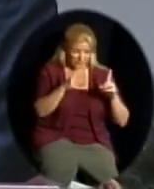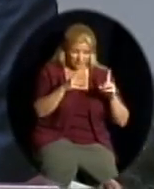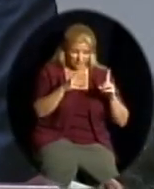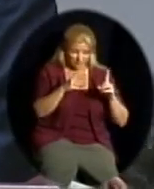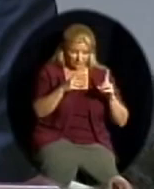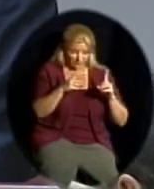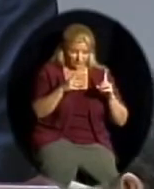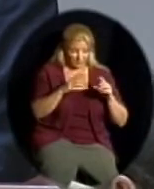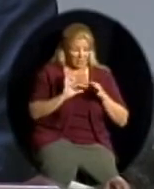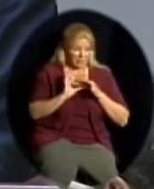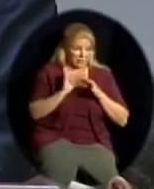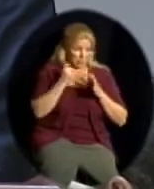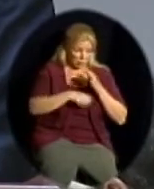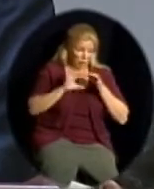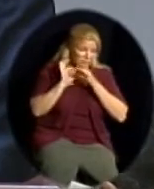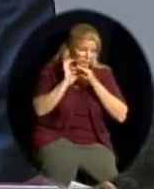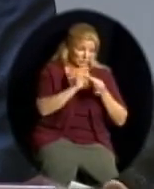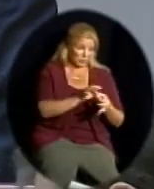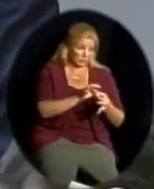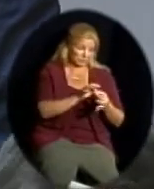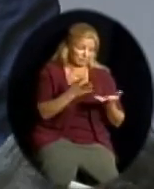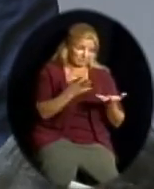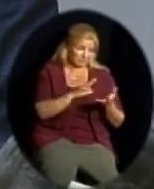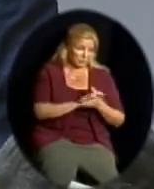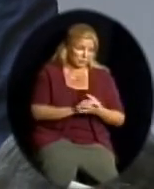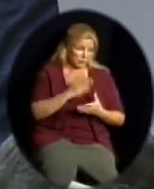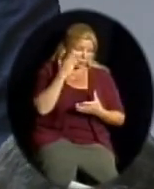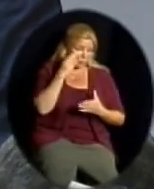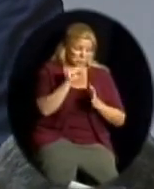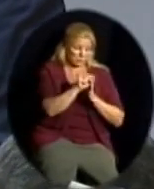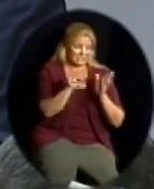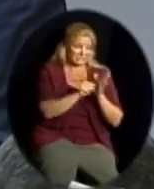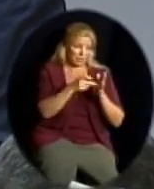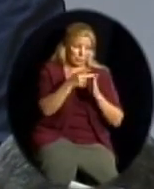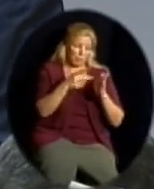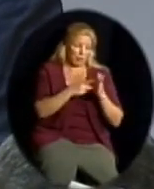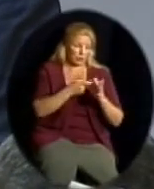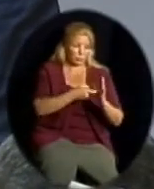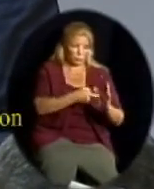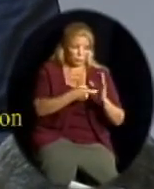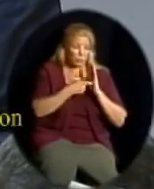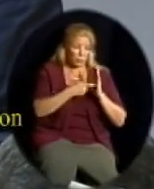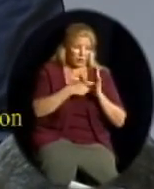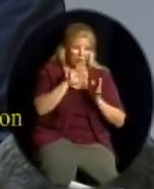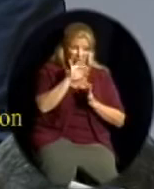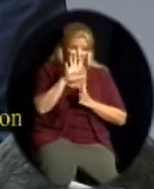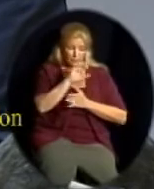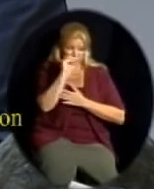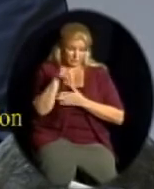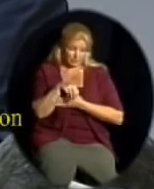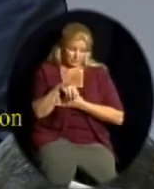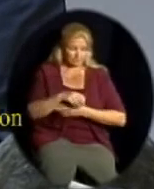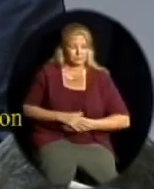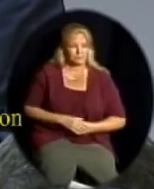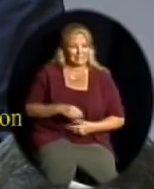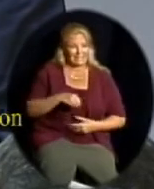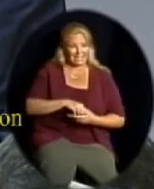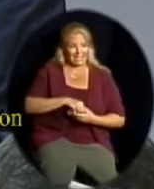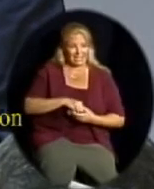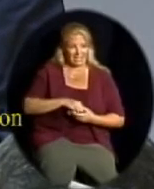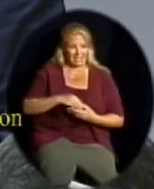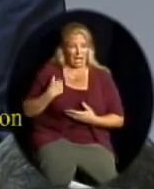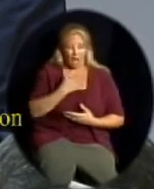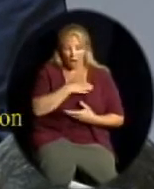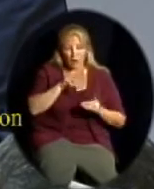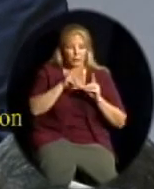services, the state statute requires 85%. In Olathe District schools, state funding,